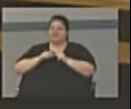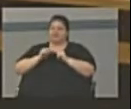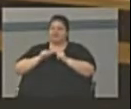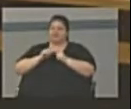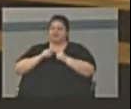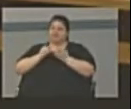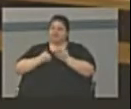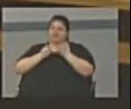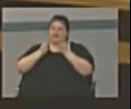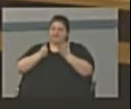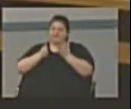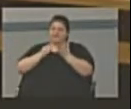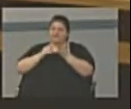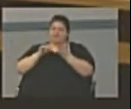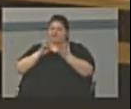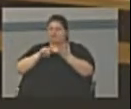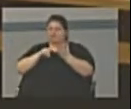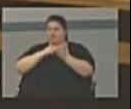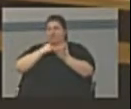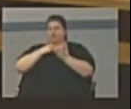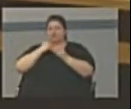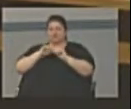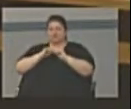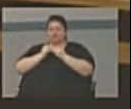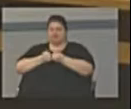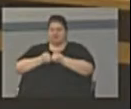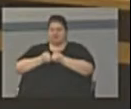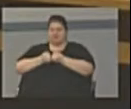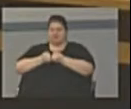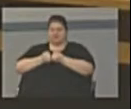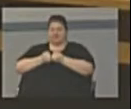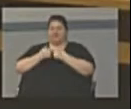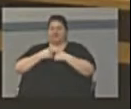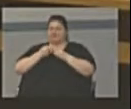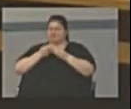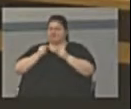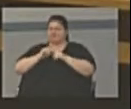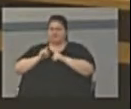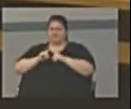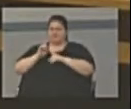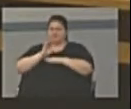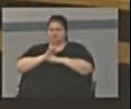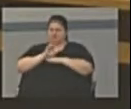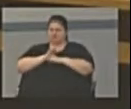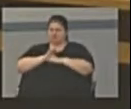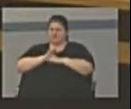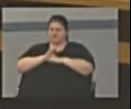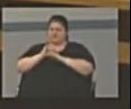with the Laurel Clergy Association. They have a number of churches that